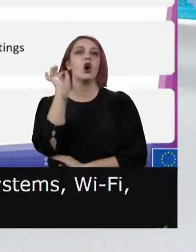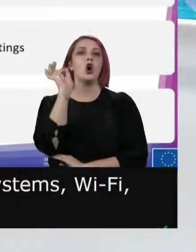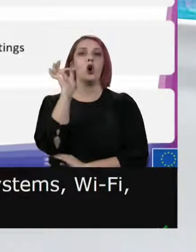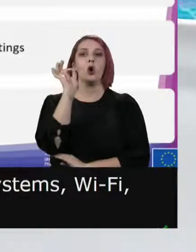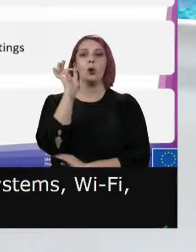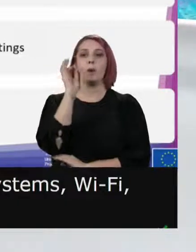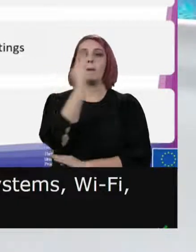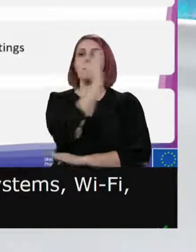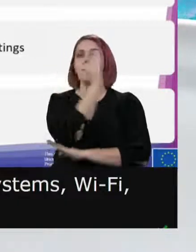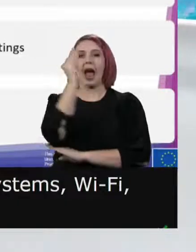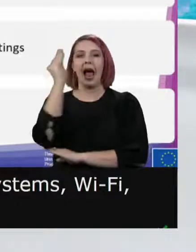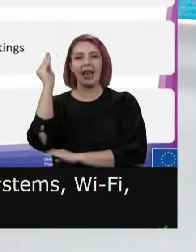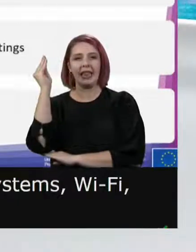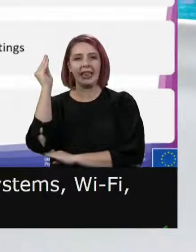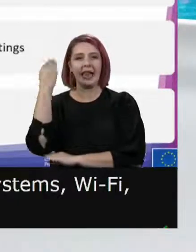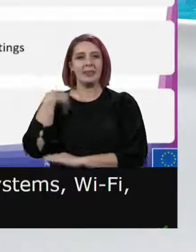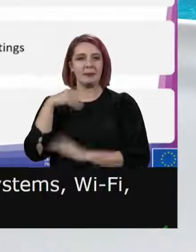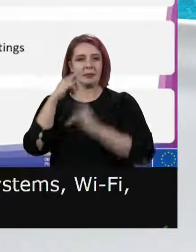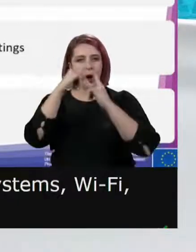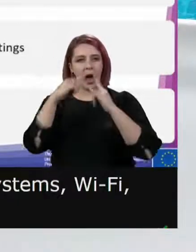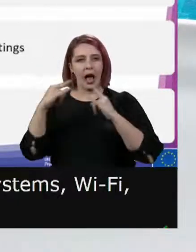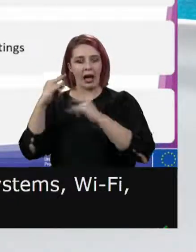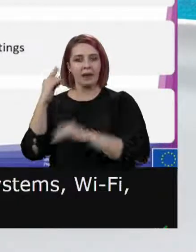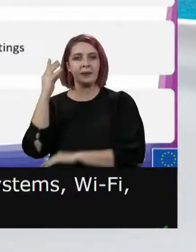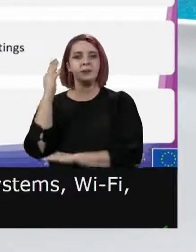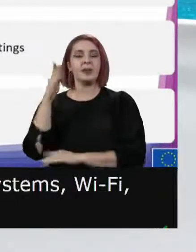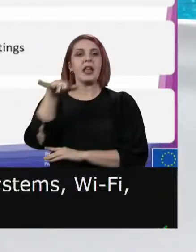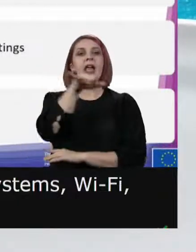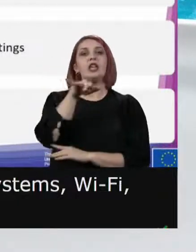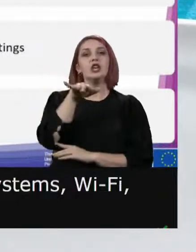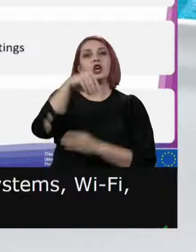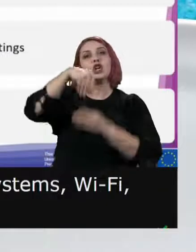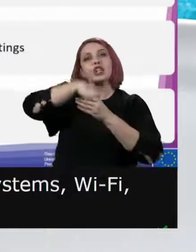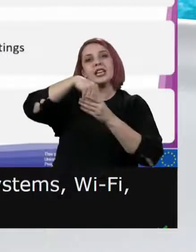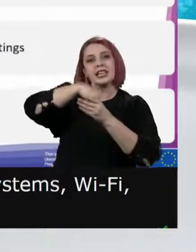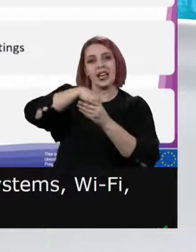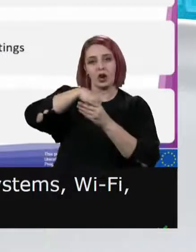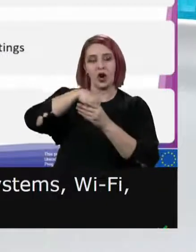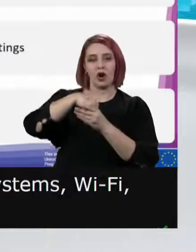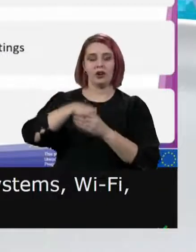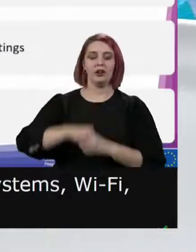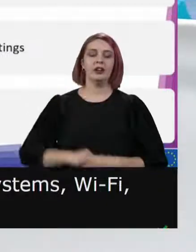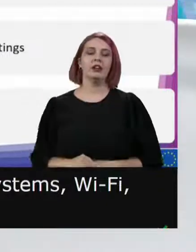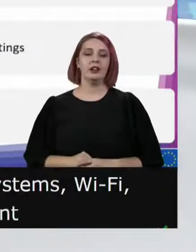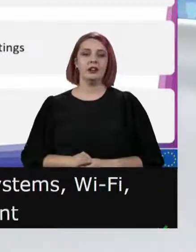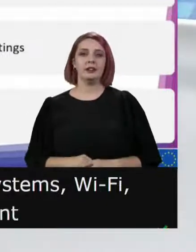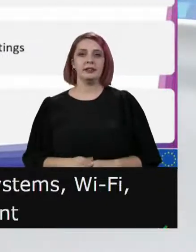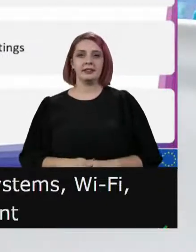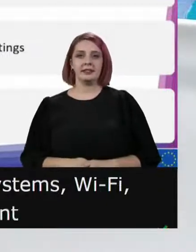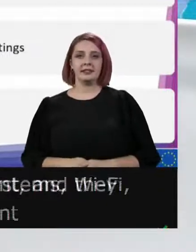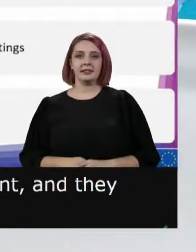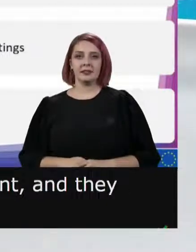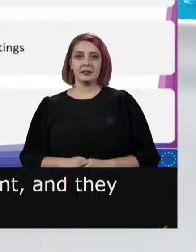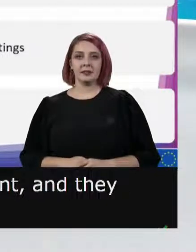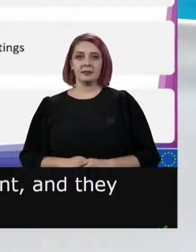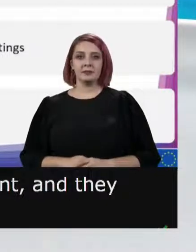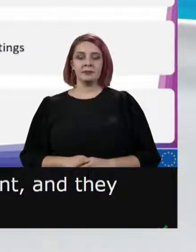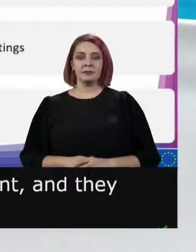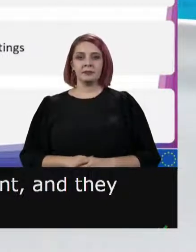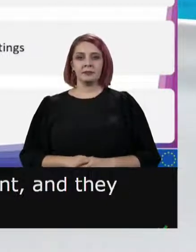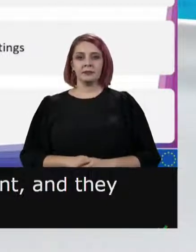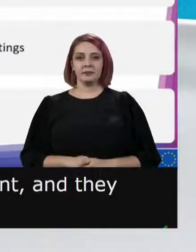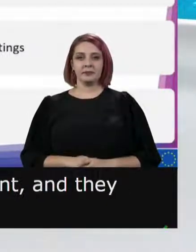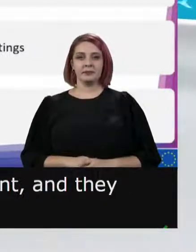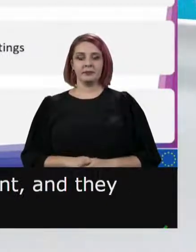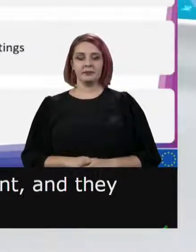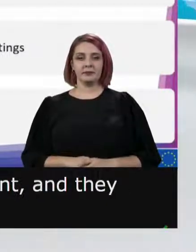environment. And they were critical when we began to plan and use emerging technology, because